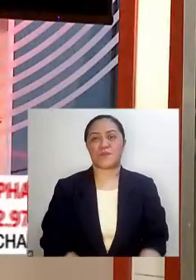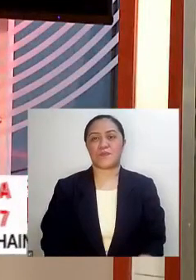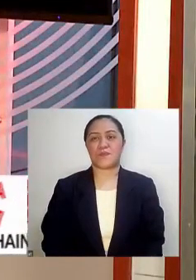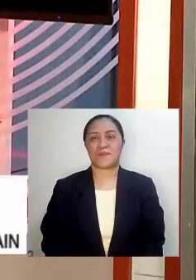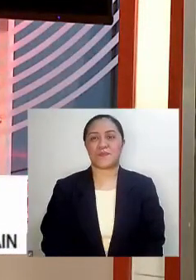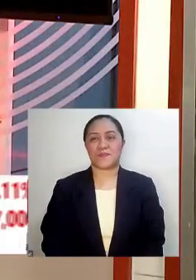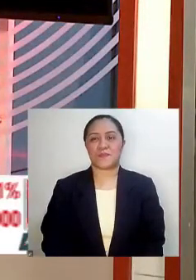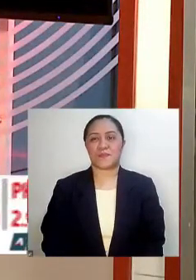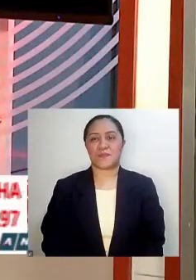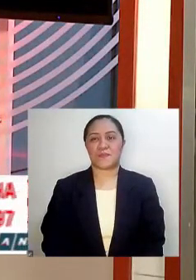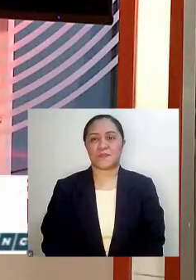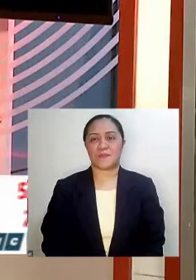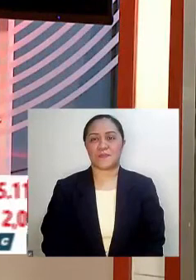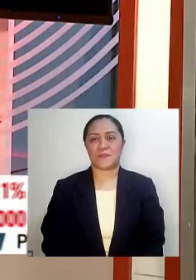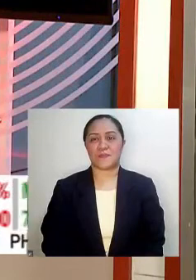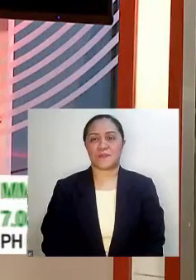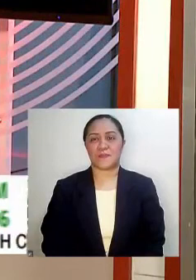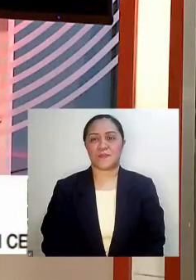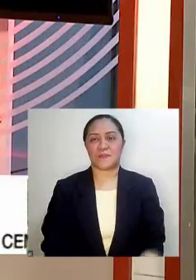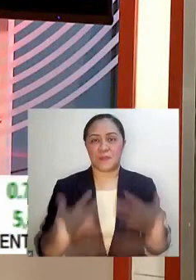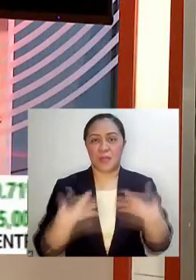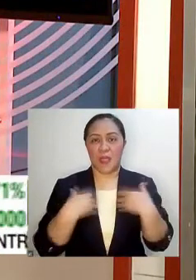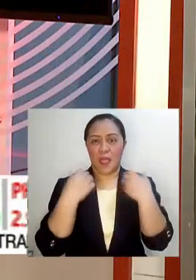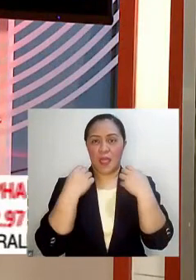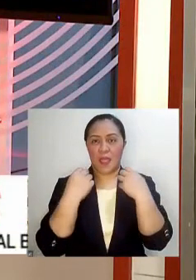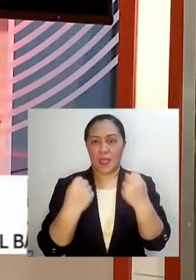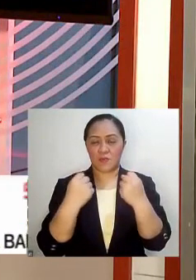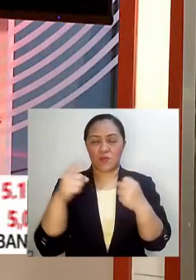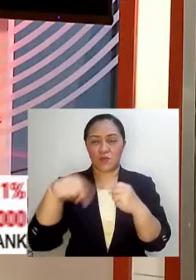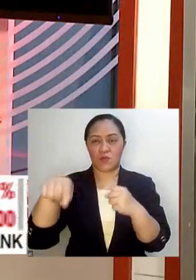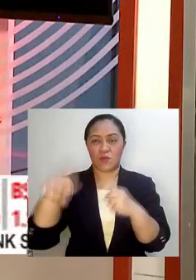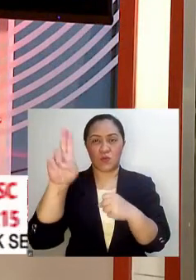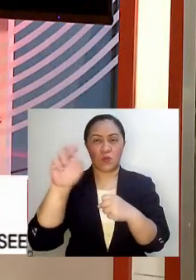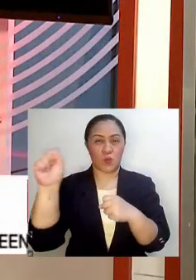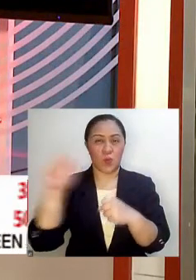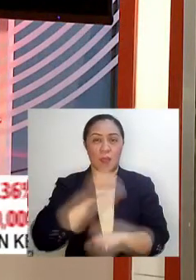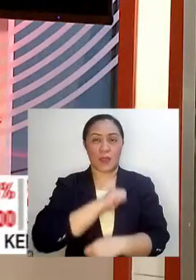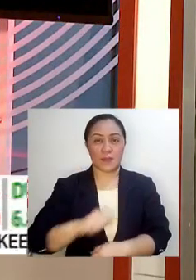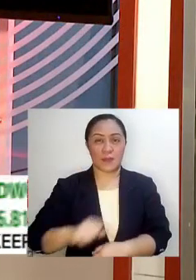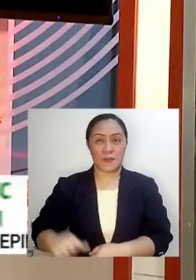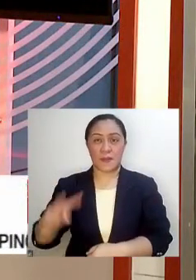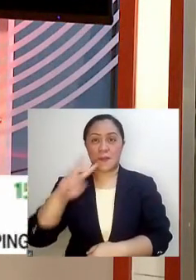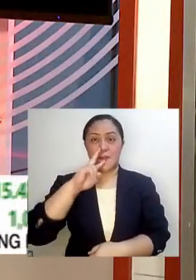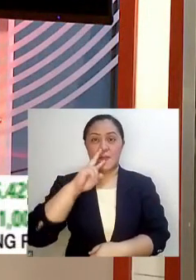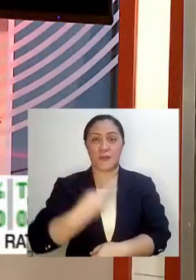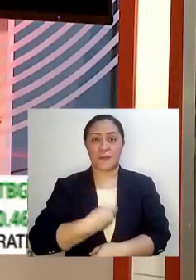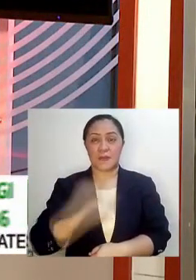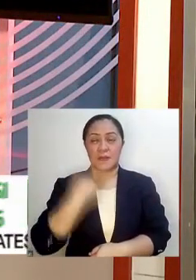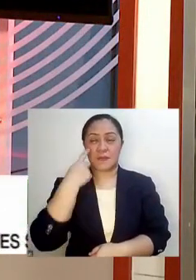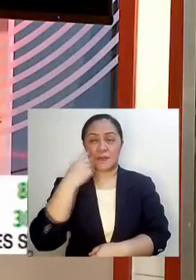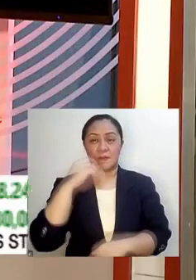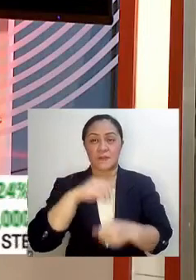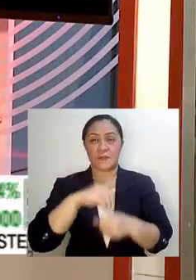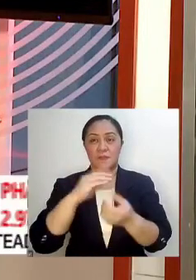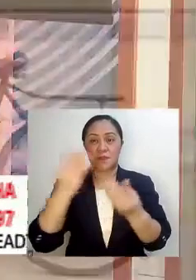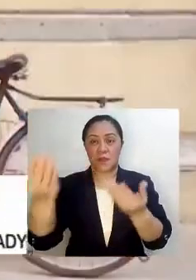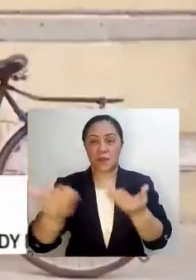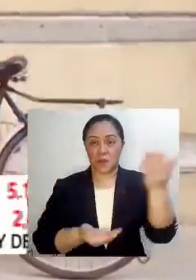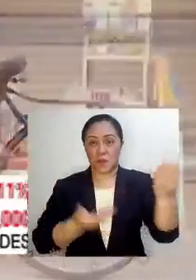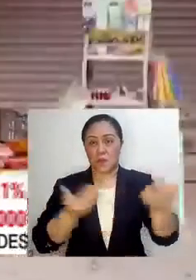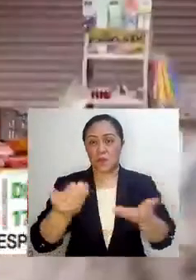The beat is strong with this one. The U.S. ambassador to Vietnam drops a rap song to welcome the Lunar New